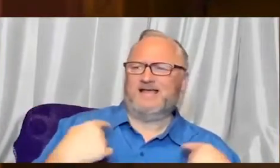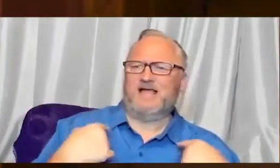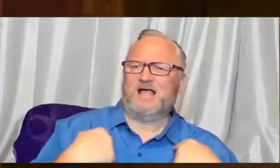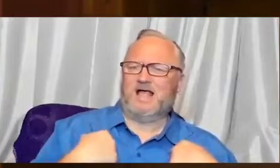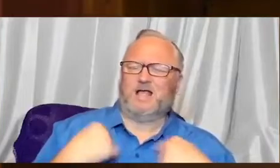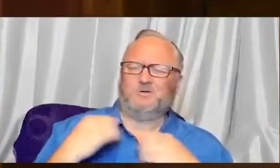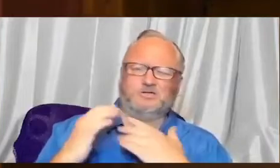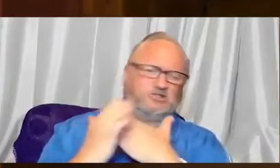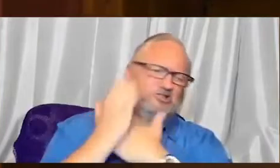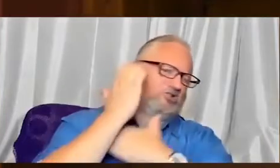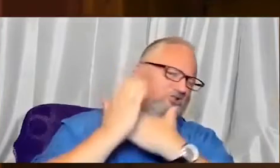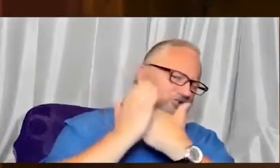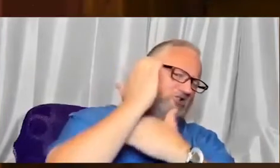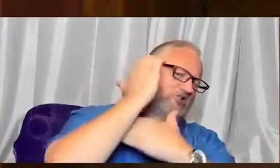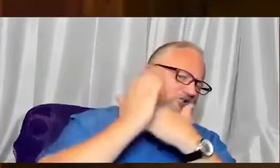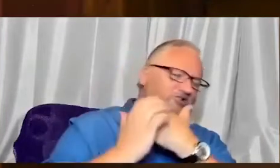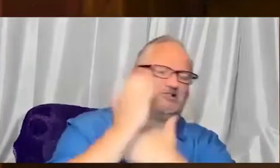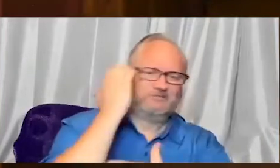the current.